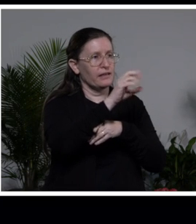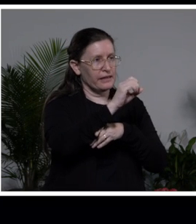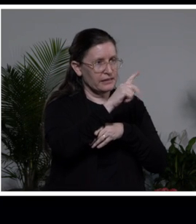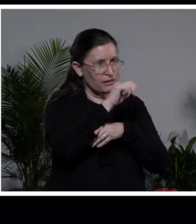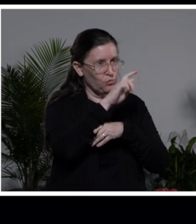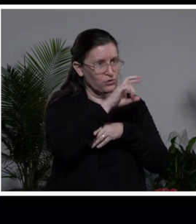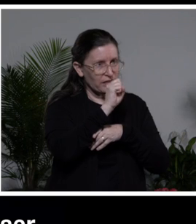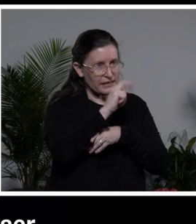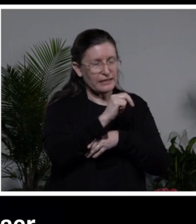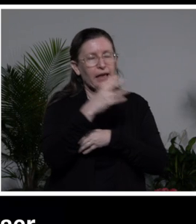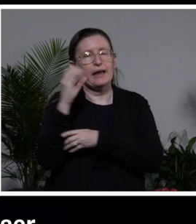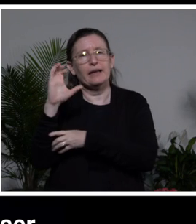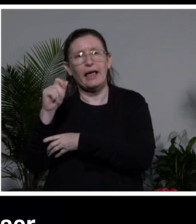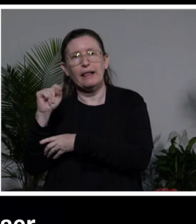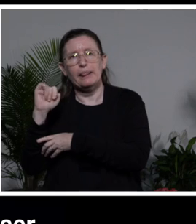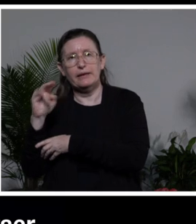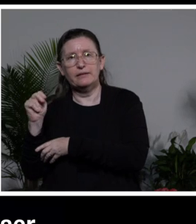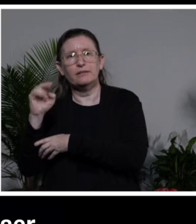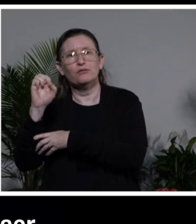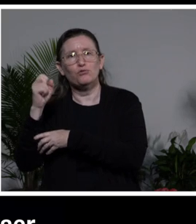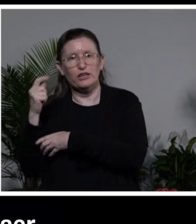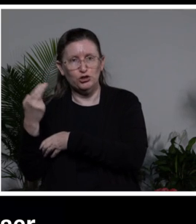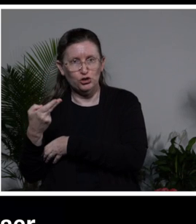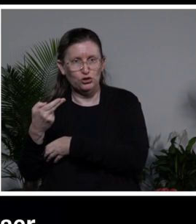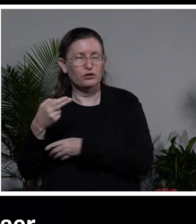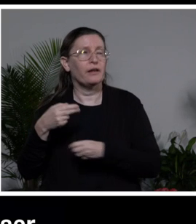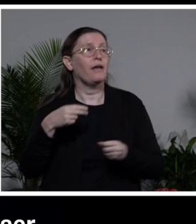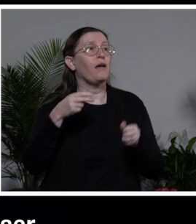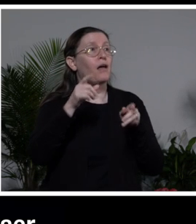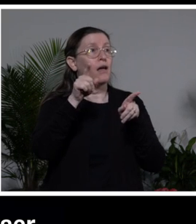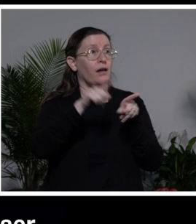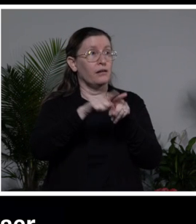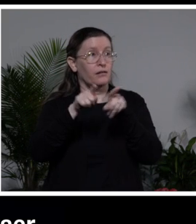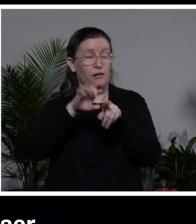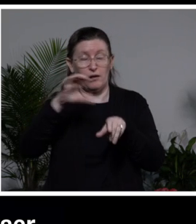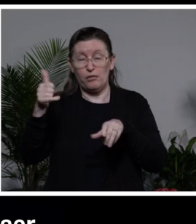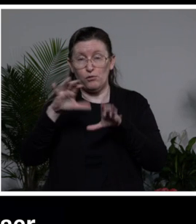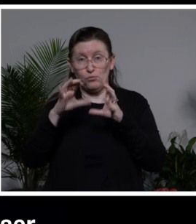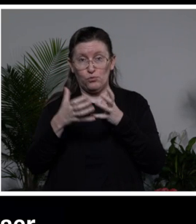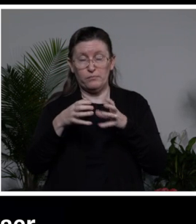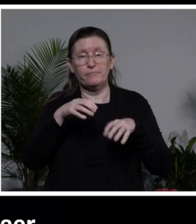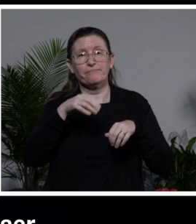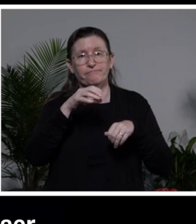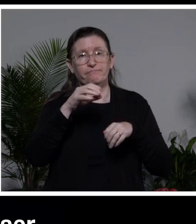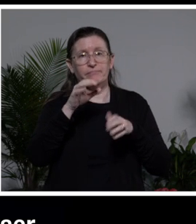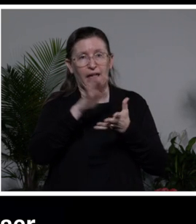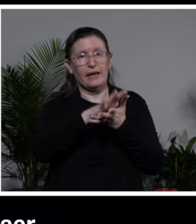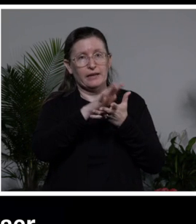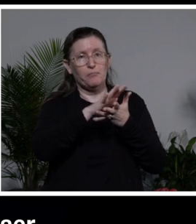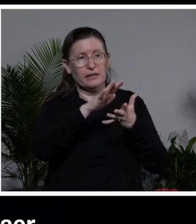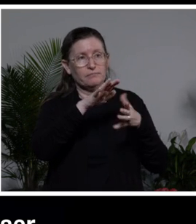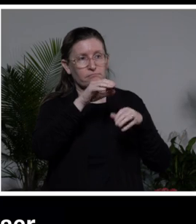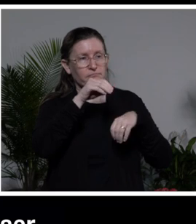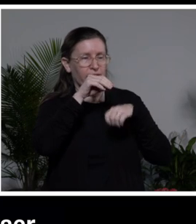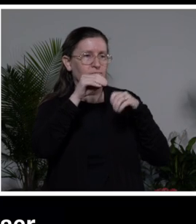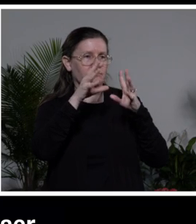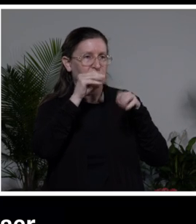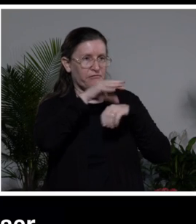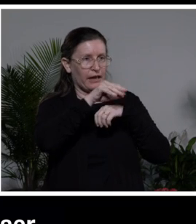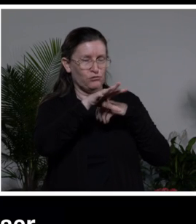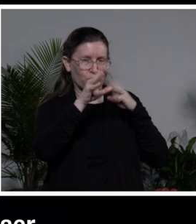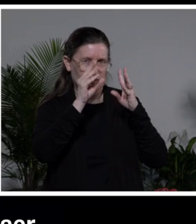Trench. Another group we would like to acknowledge is our senior academic teachers. These teachers have spent 4 years with